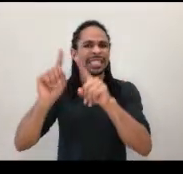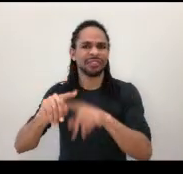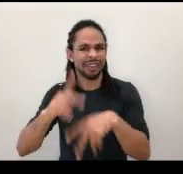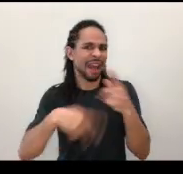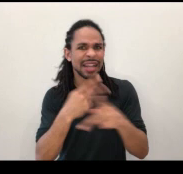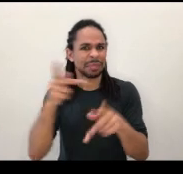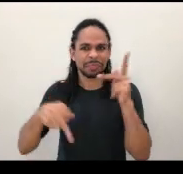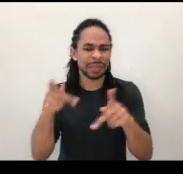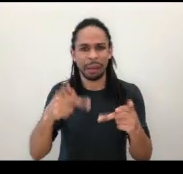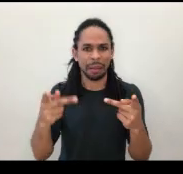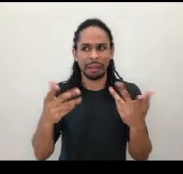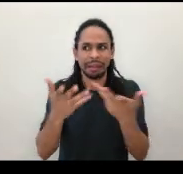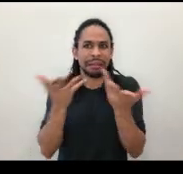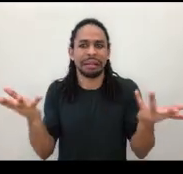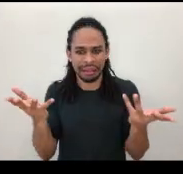features, and